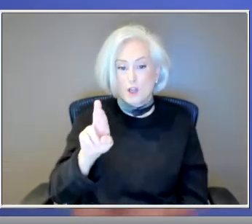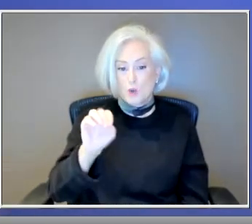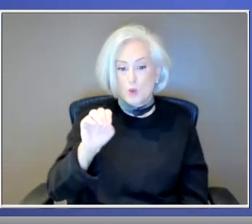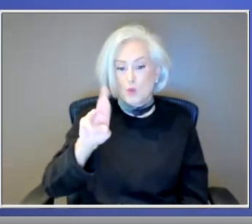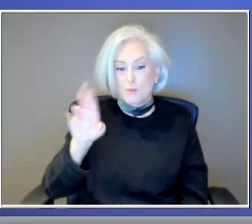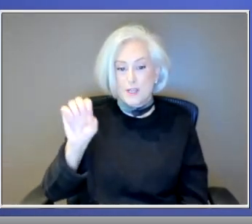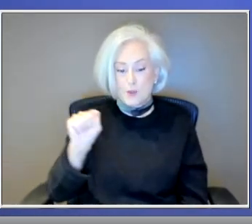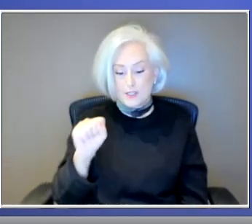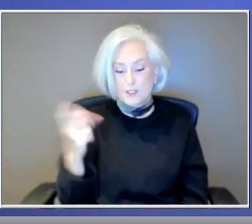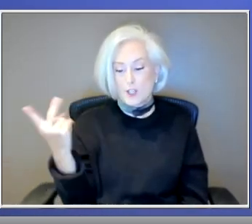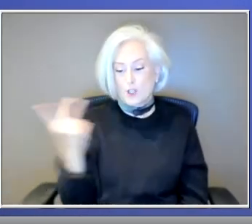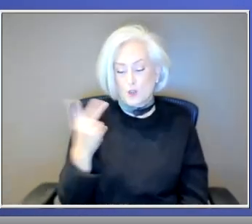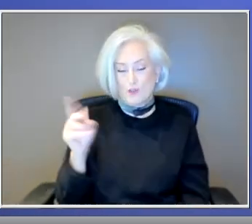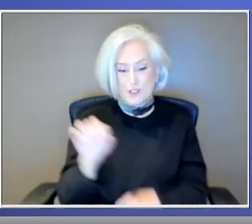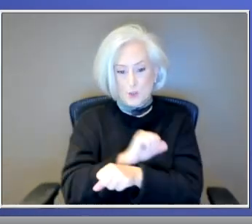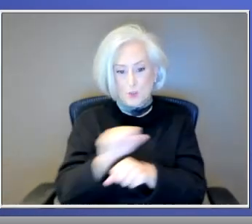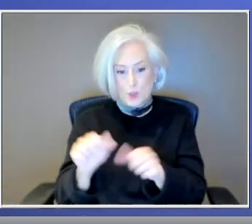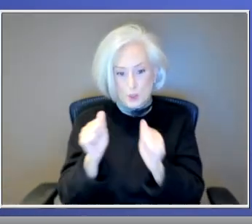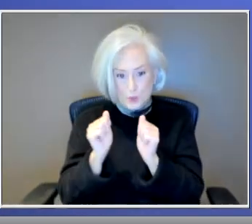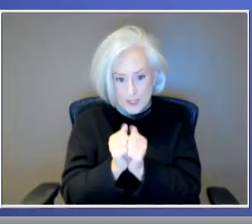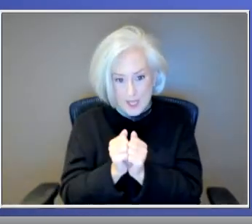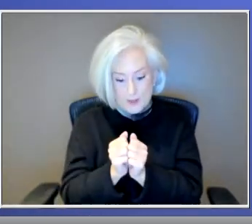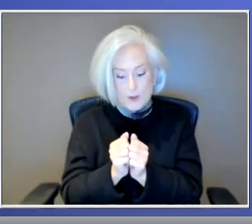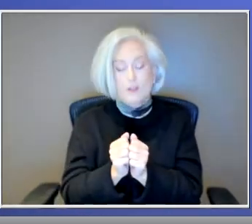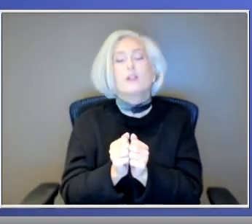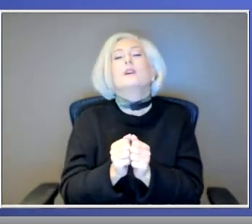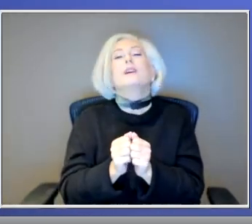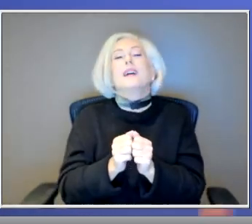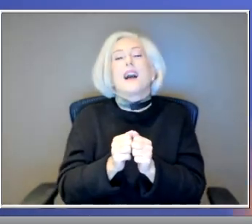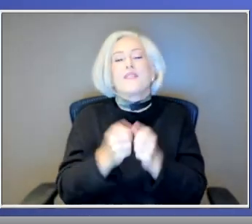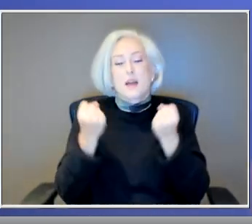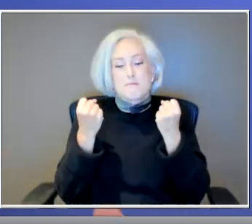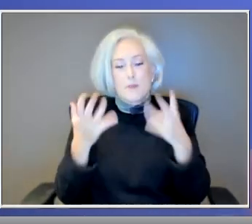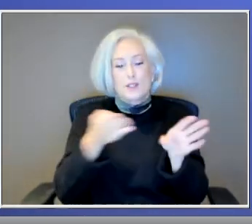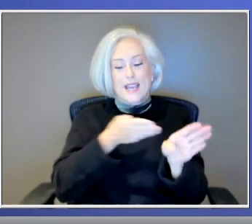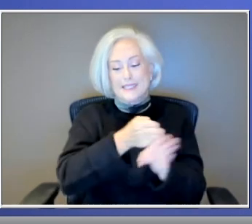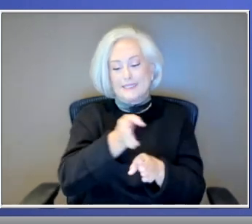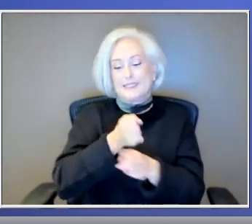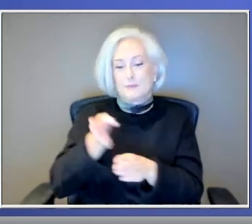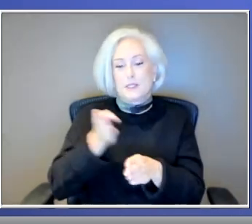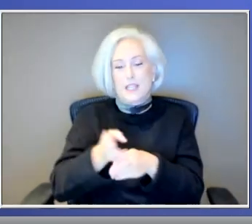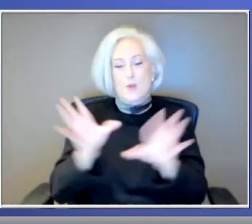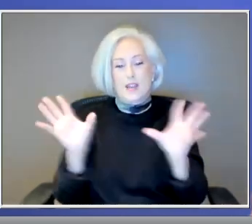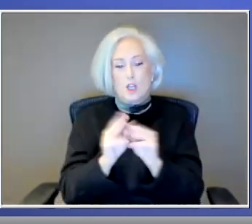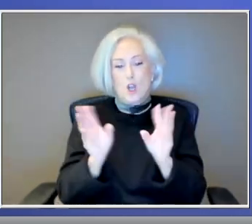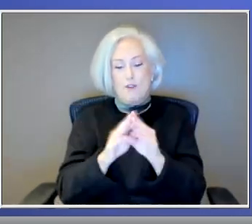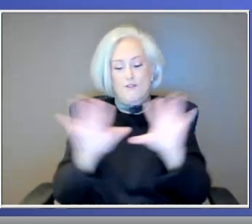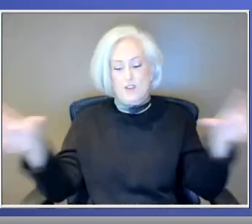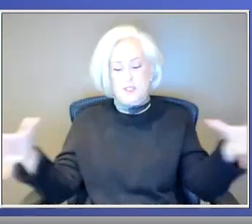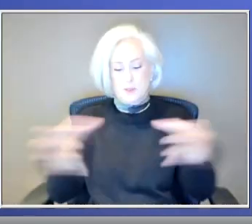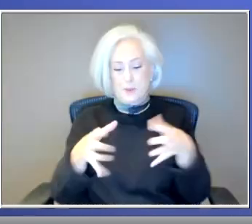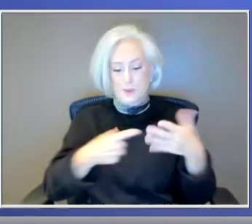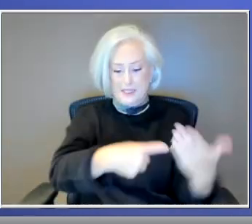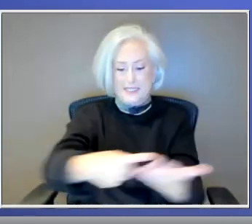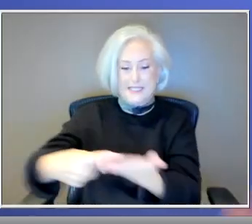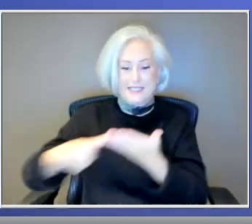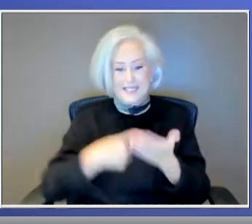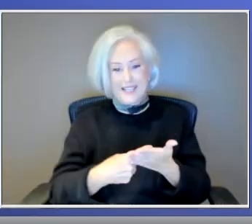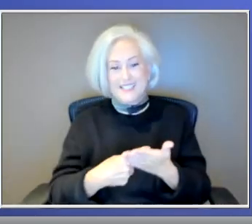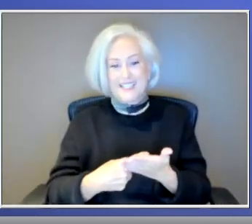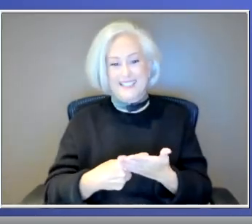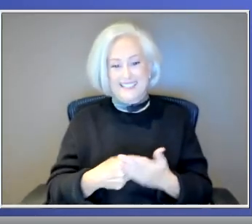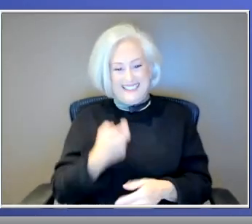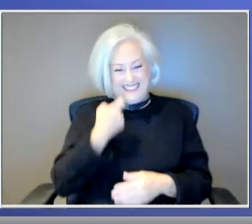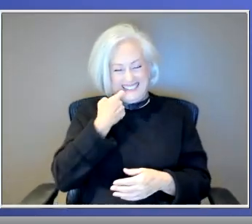that multidisciplinary conference that you discussed. And in fact, just before this, I was coming from that conference. So we just had